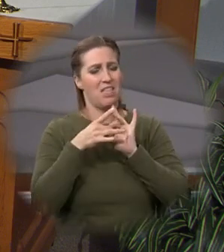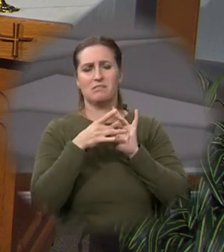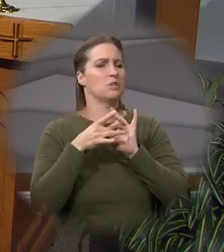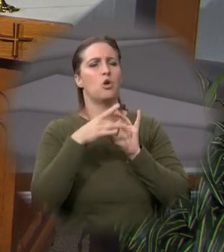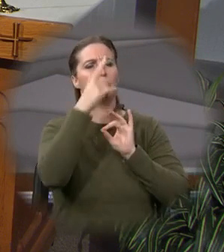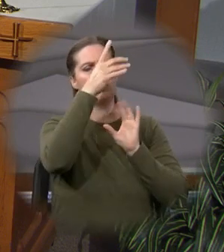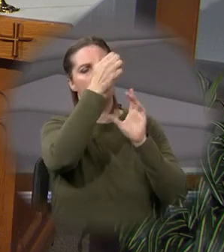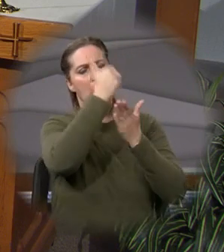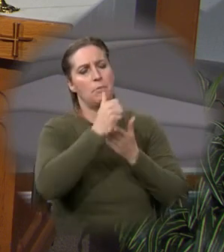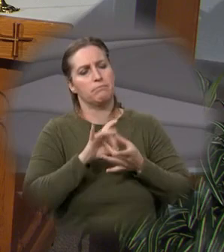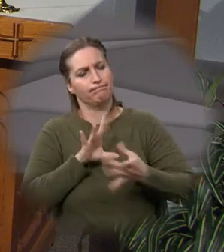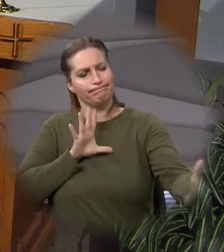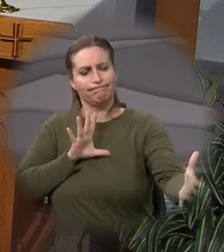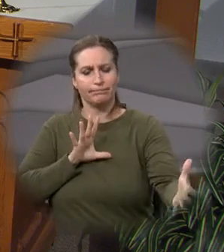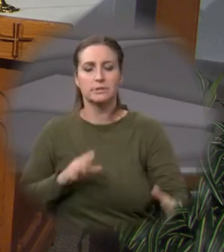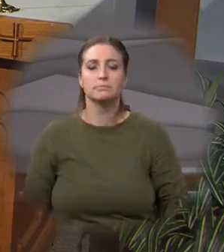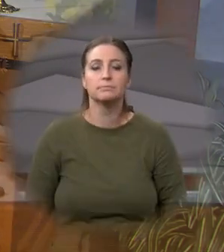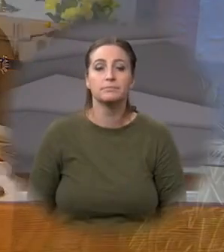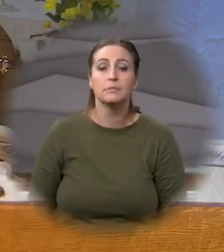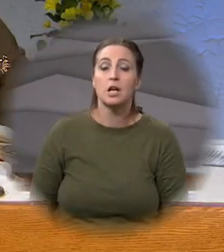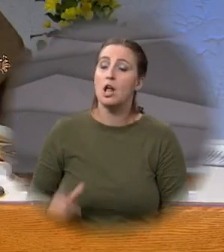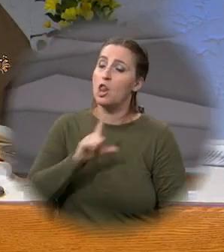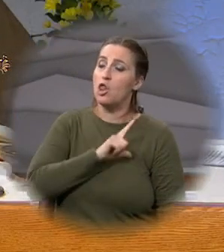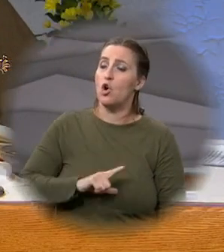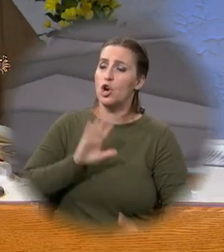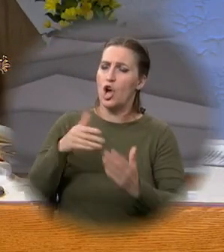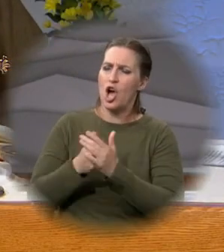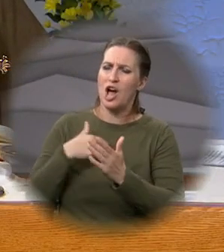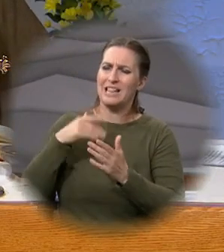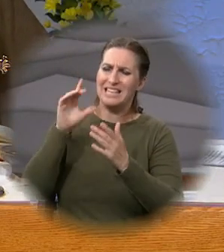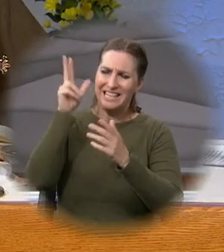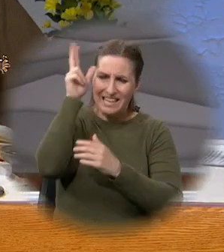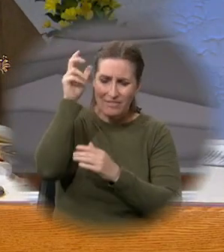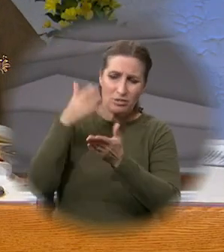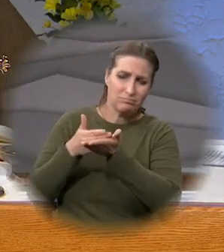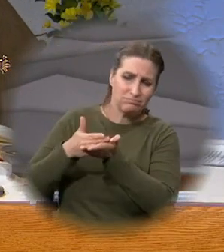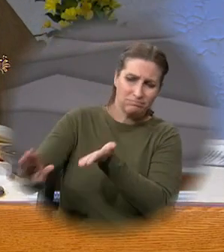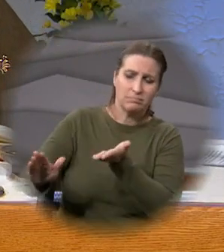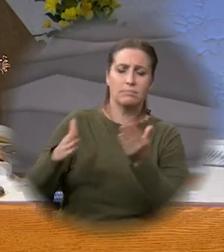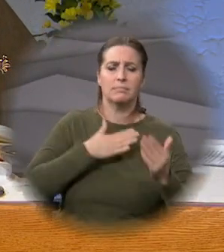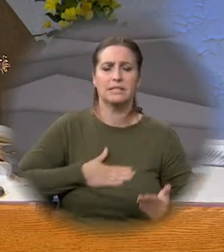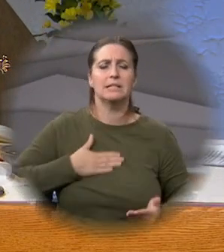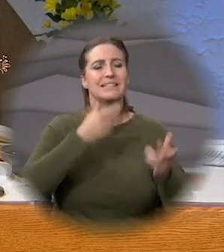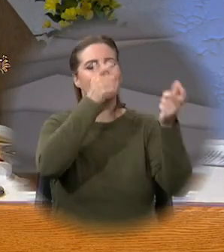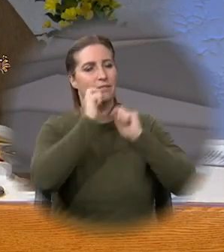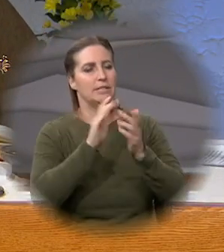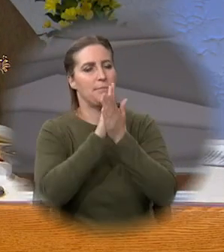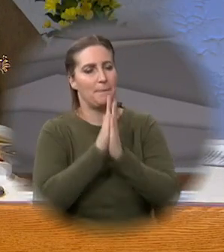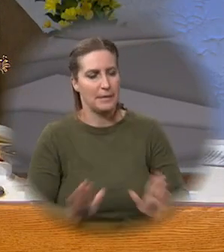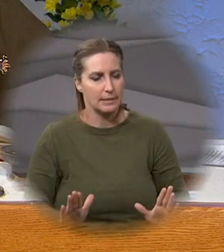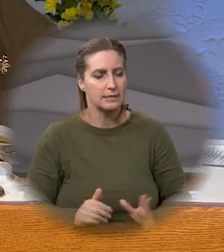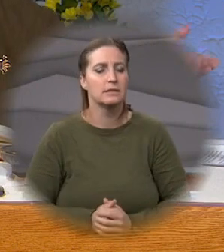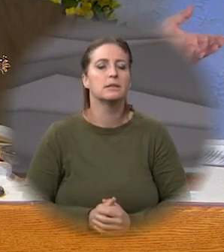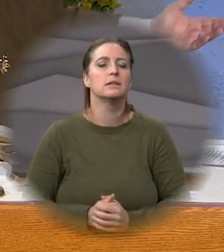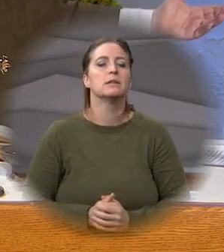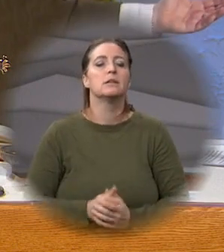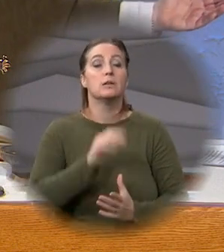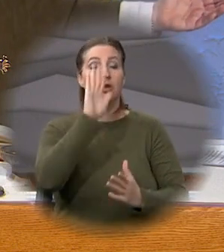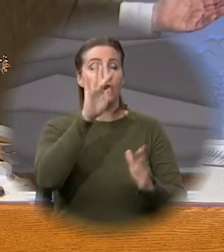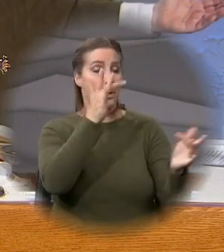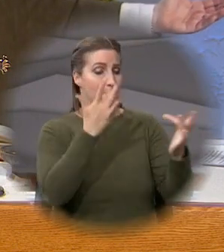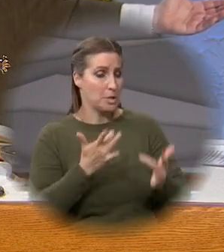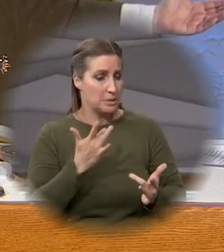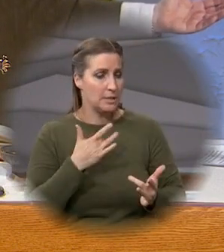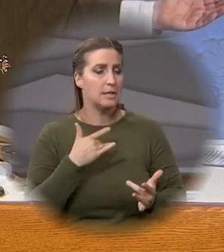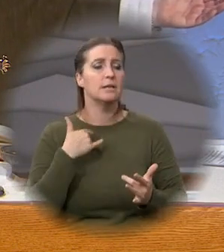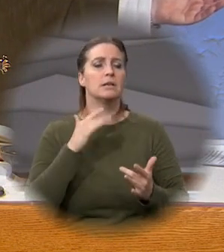but deliver us from evil. Deliver us, Lord, we pray, from every evil. Graciously grant peace in our days, that by the help of your